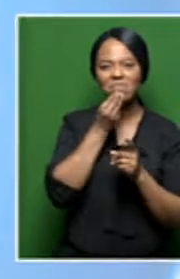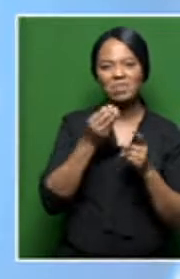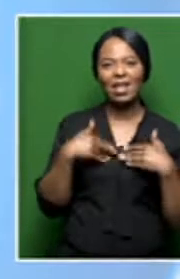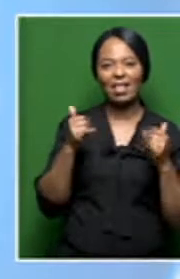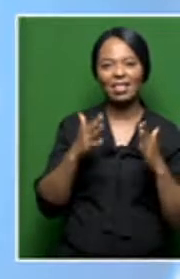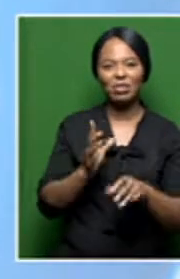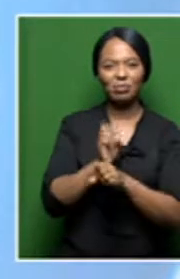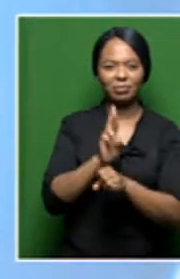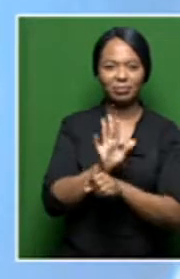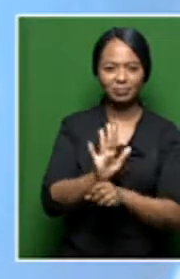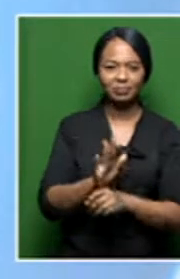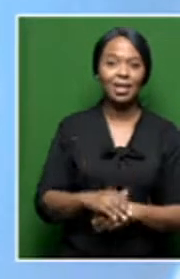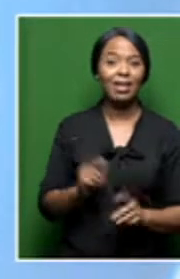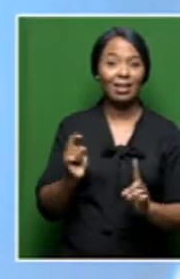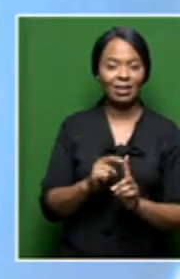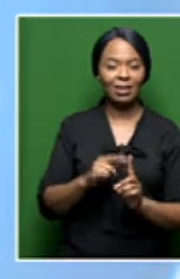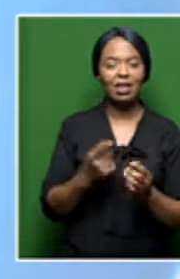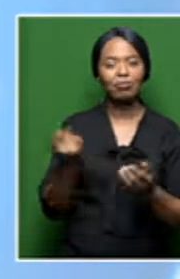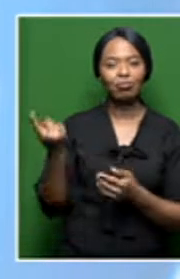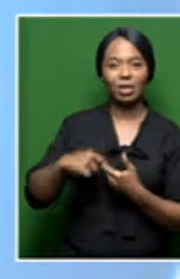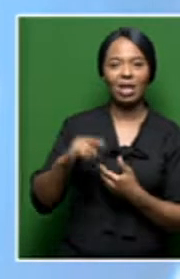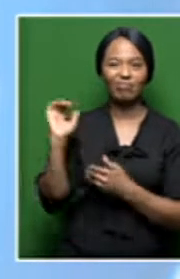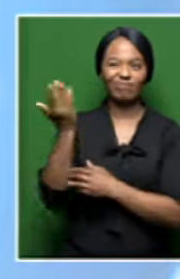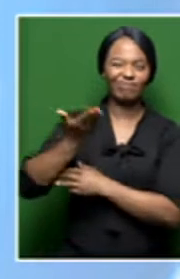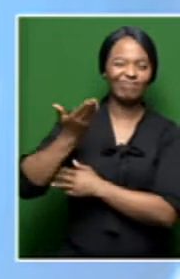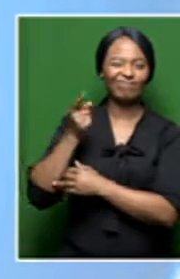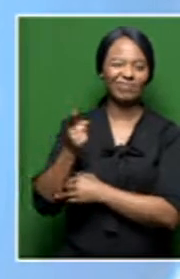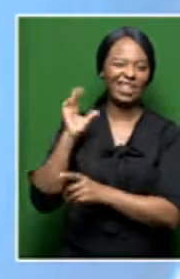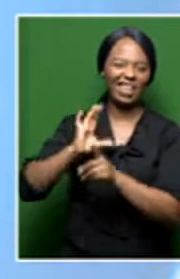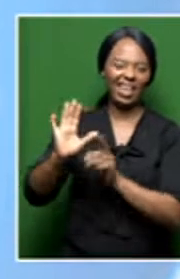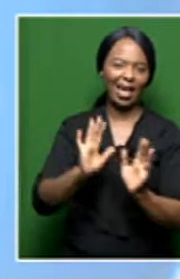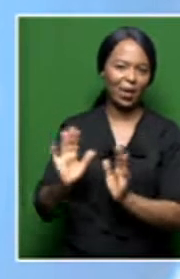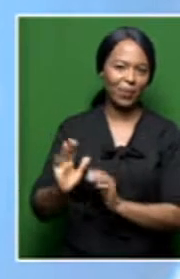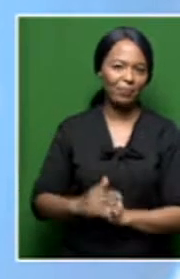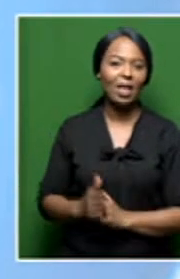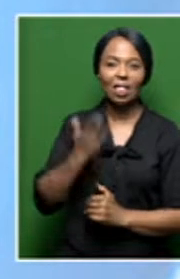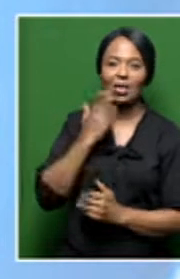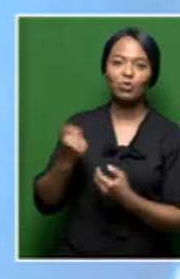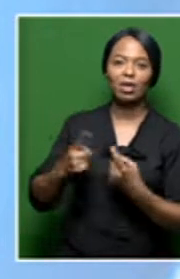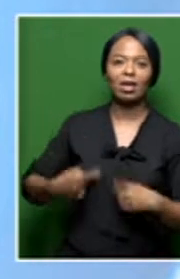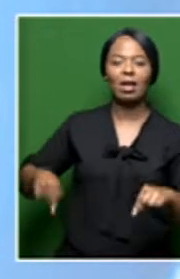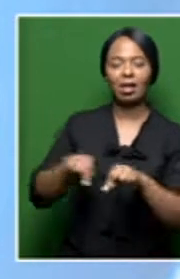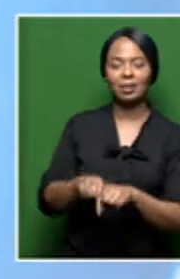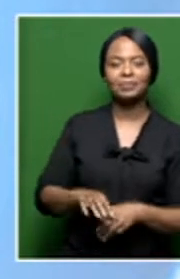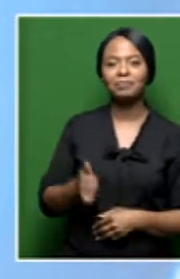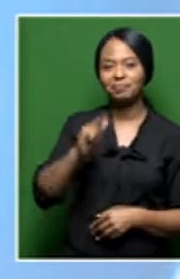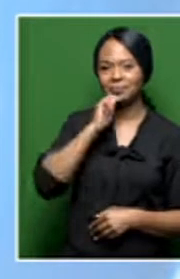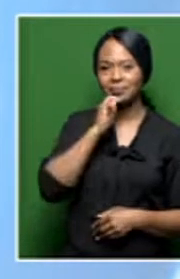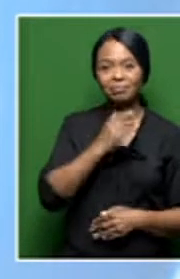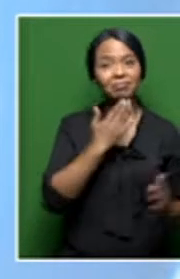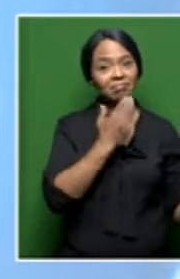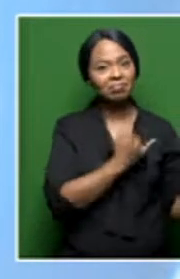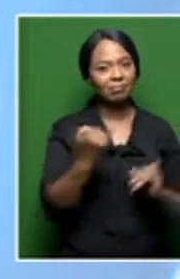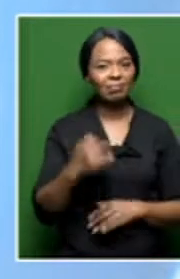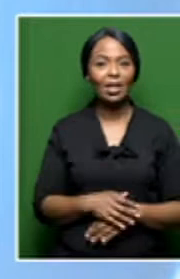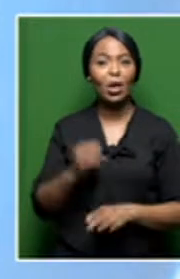morning to share more on his culinary journey. Kelly, a very good morning to you. Thank you so much for joining us. Welcome. Thank you so much for having me. You know, cooking is one thing, knowing